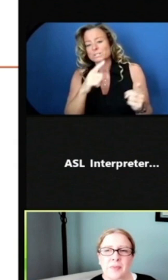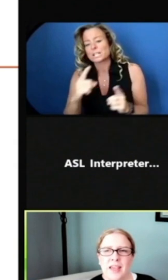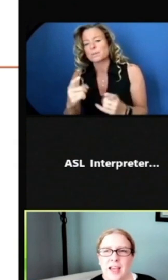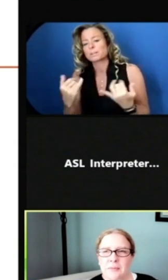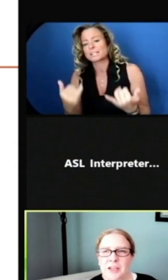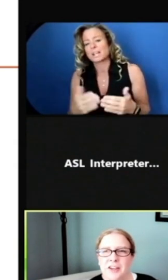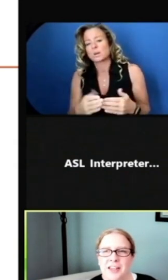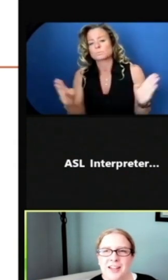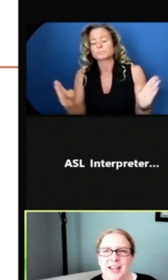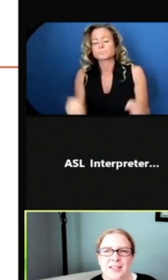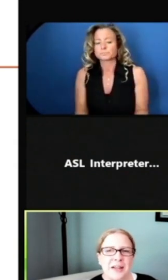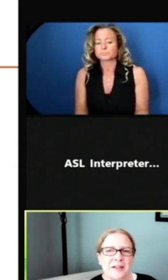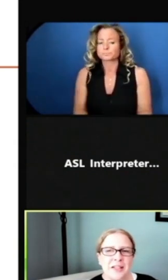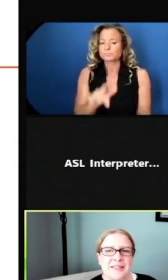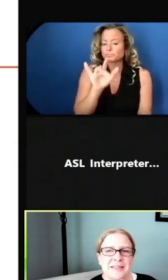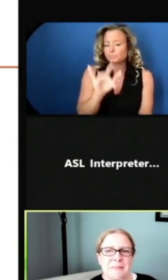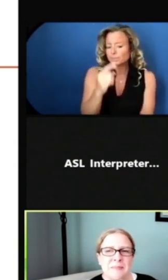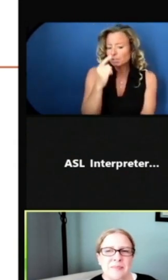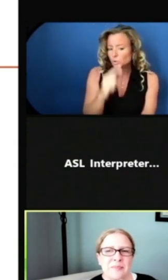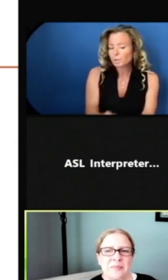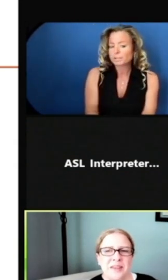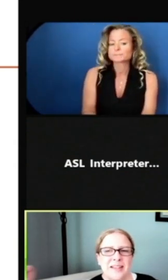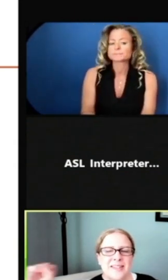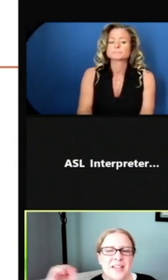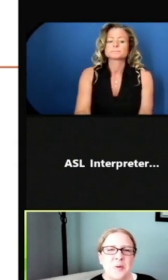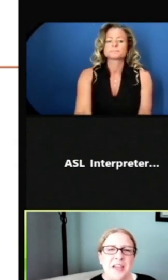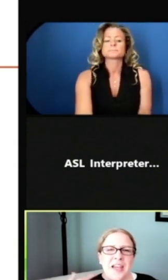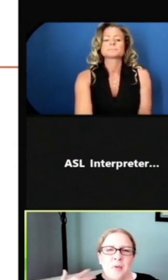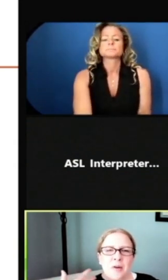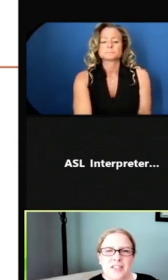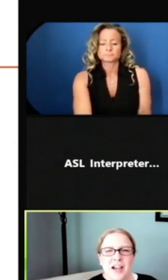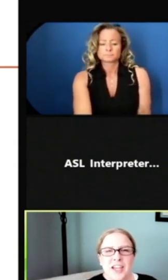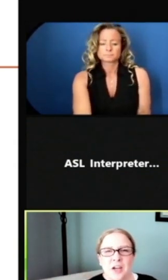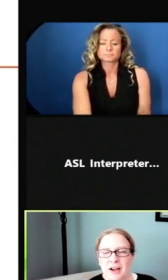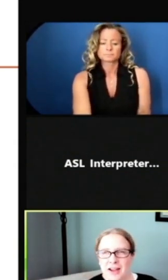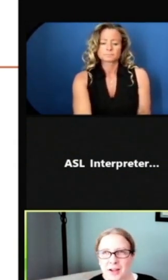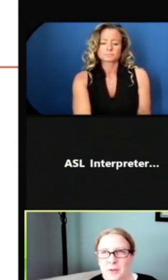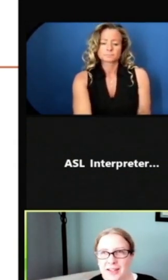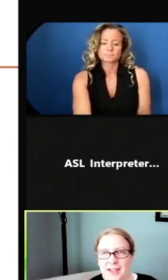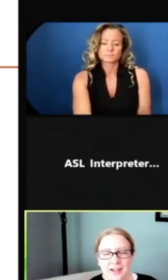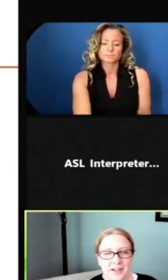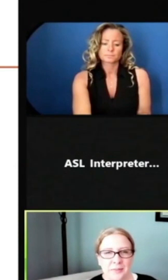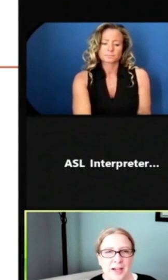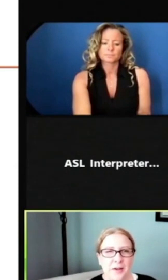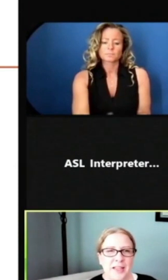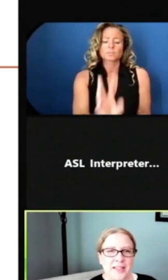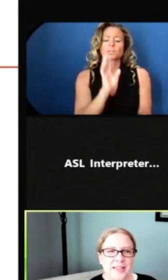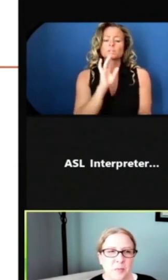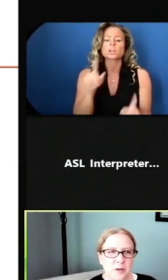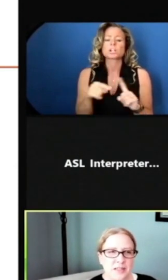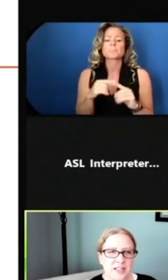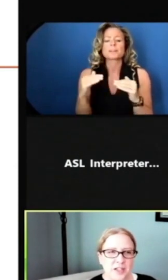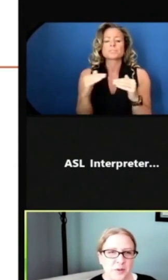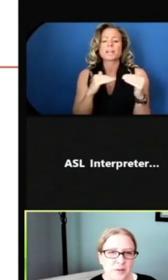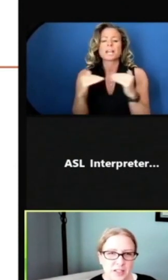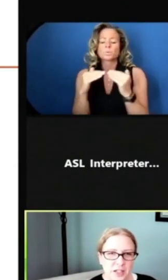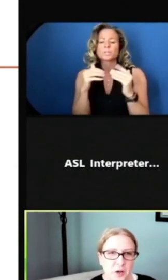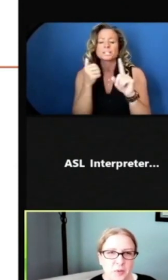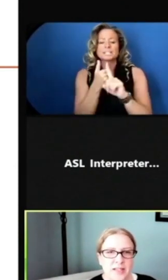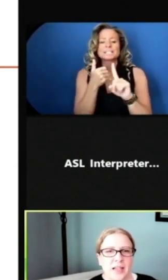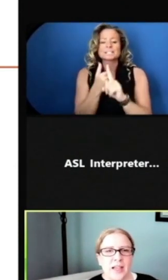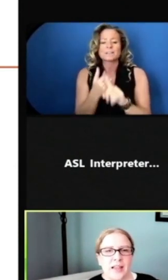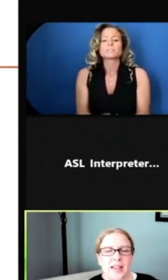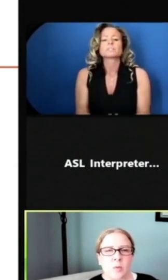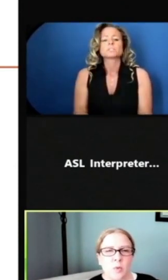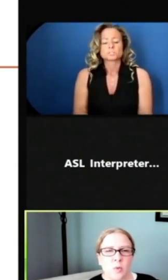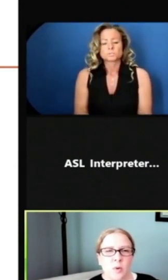today. Can you hit the next button, please? So when we're talking about equity here, and this is important to